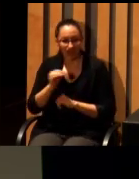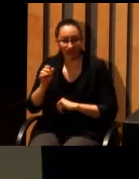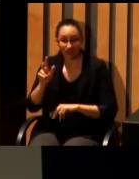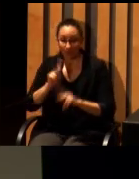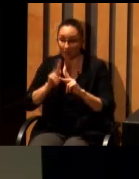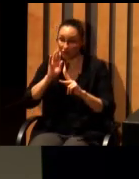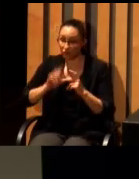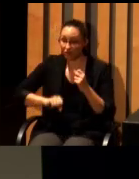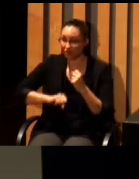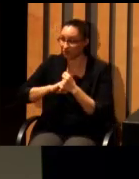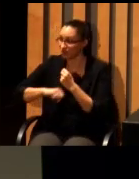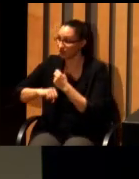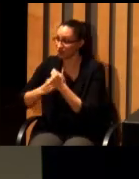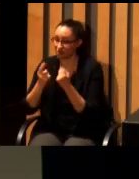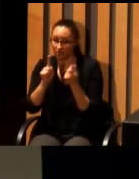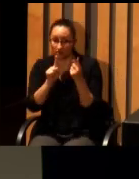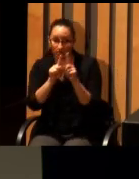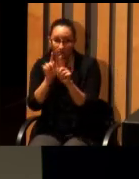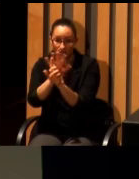those changes were made.